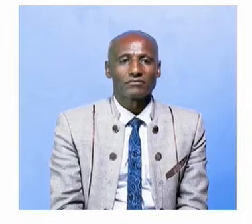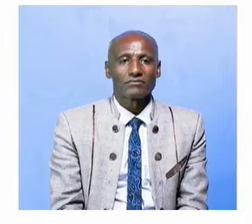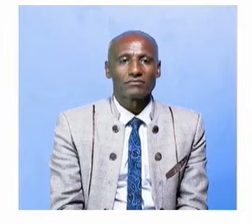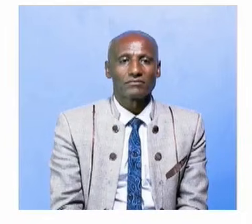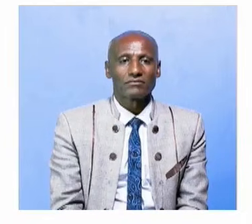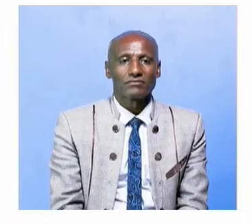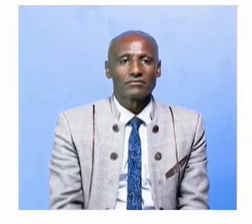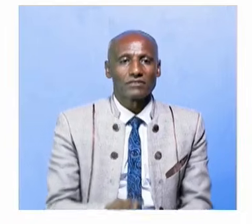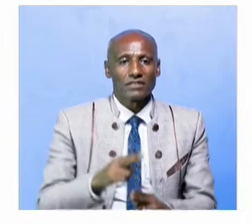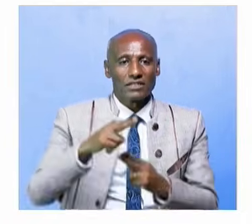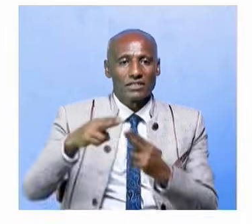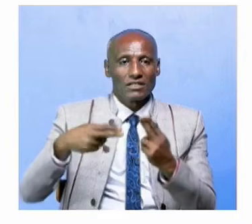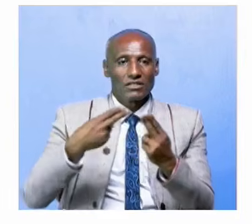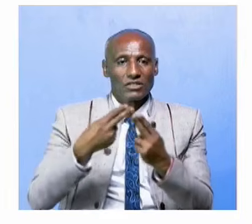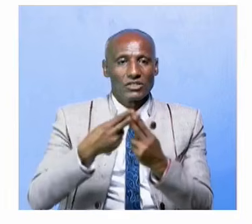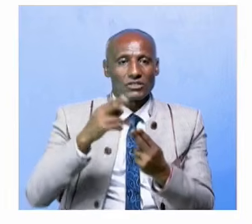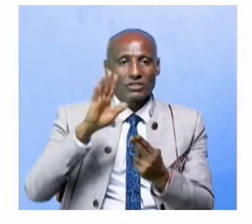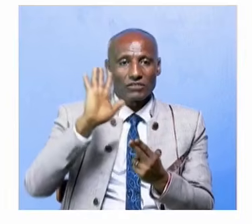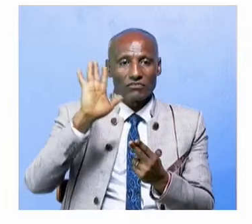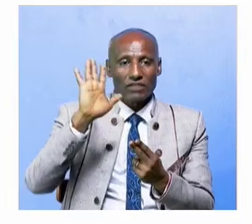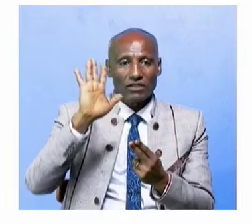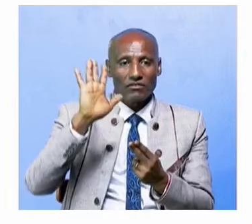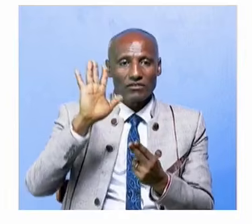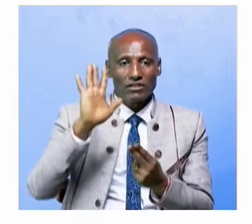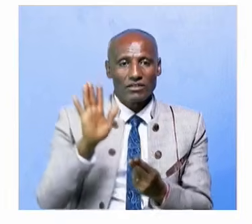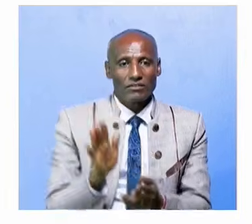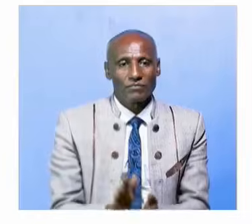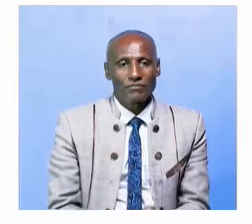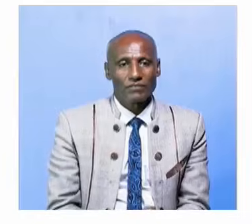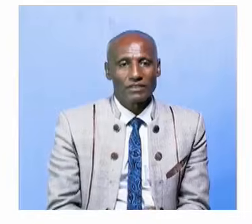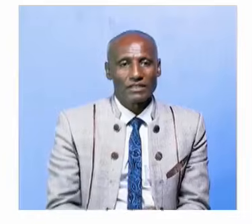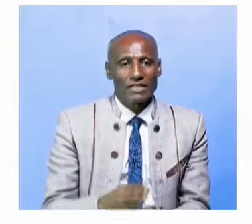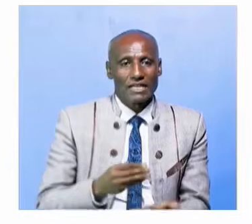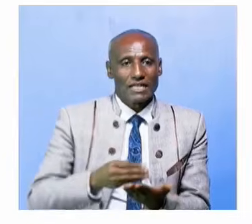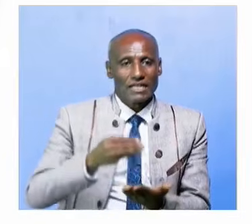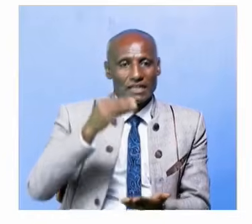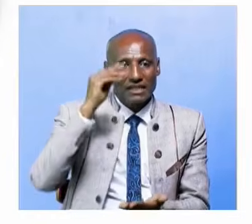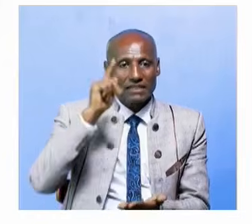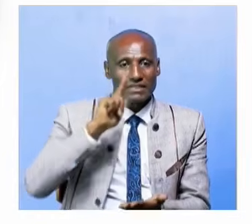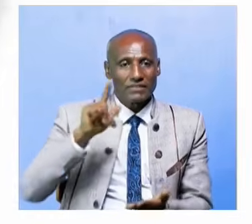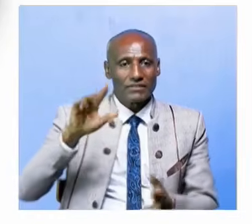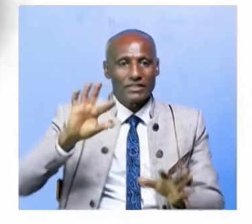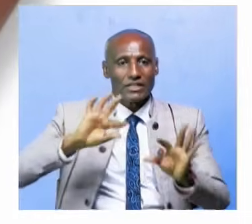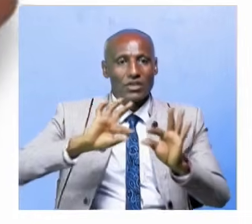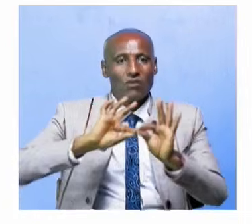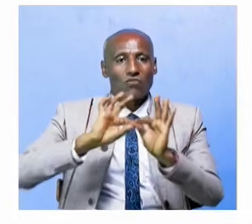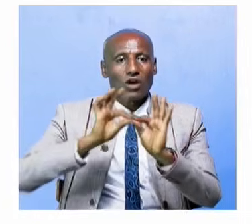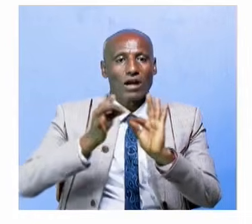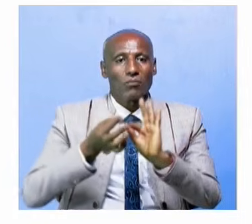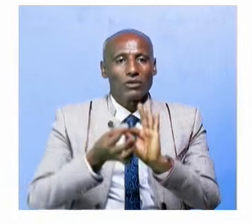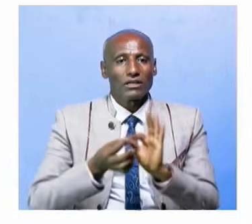It is taken from Unit 5, Lesson 17, and it is